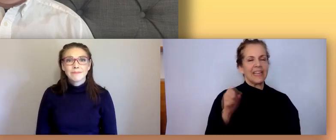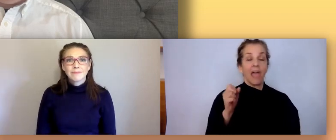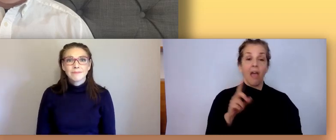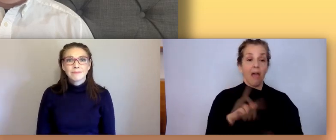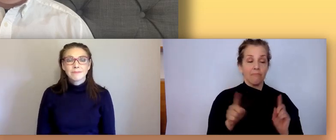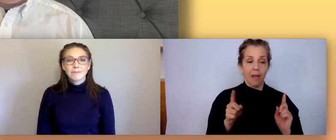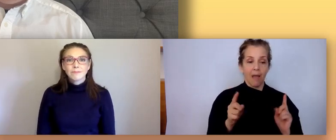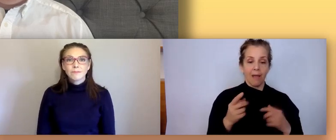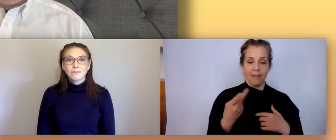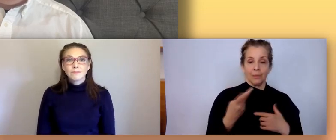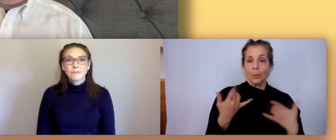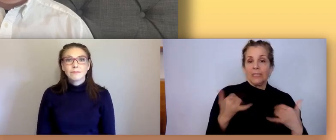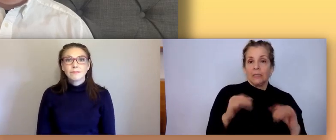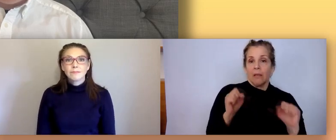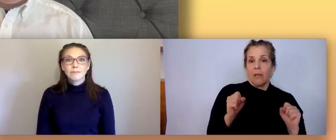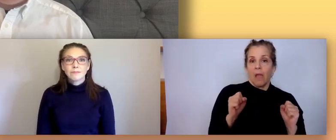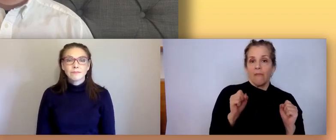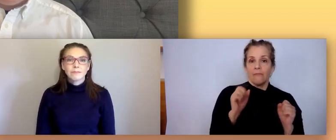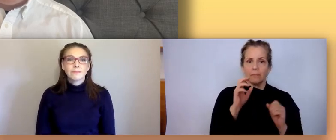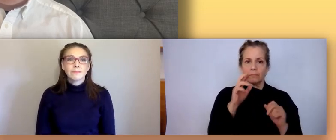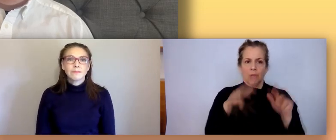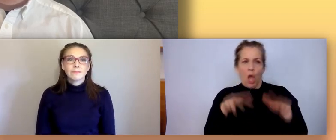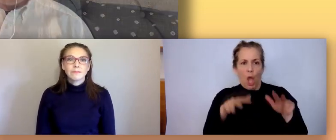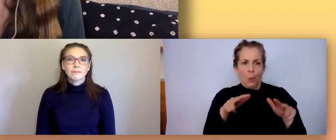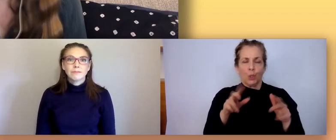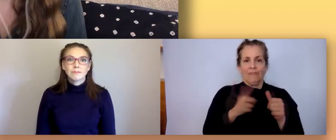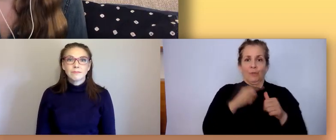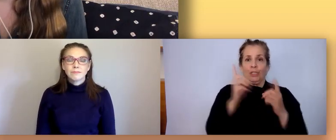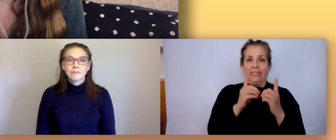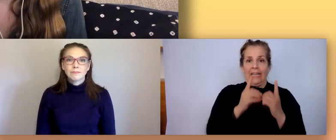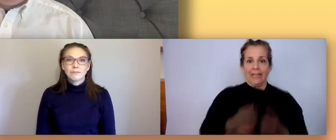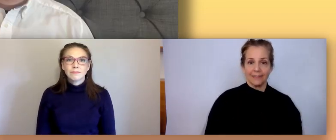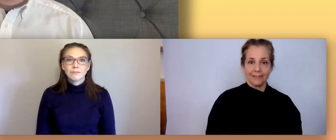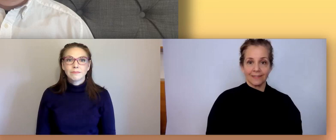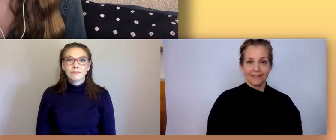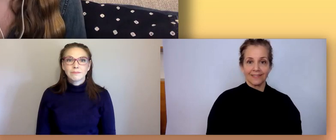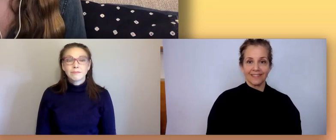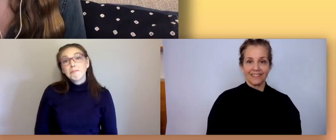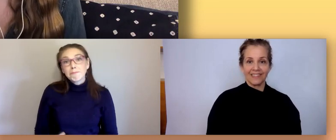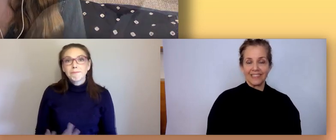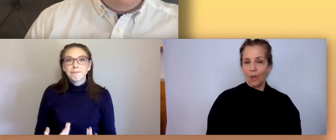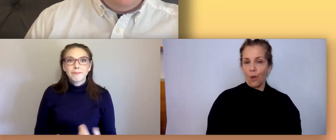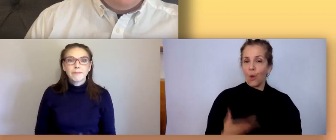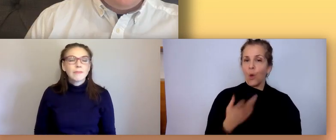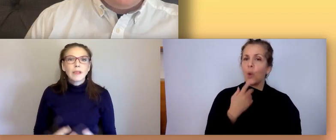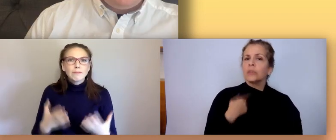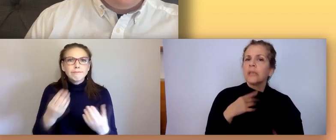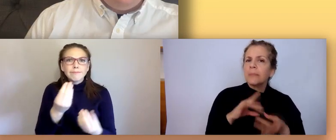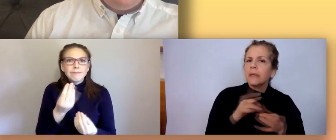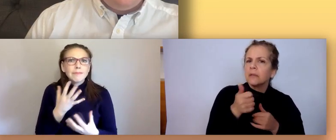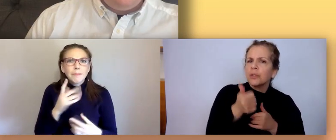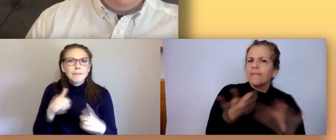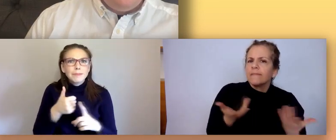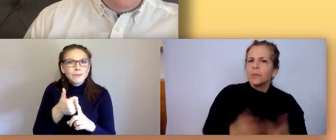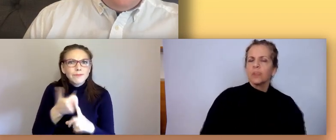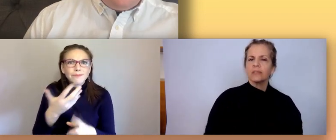at least you can still do all the weird first date stuff like this. I mean, I guess. So tell me about